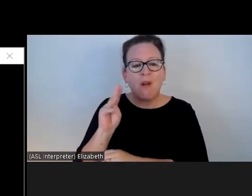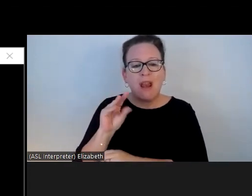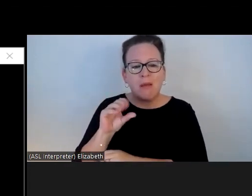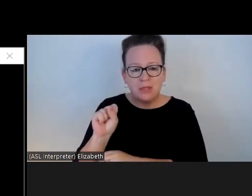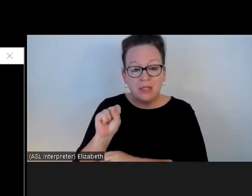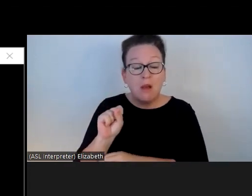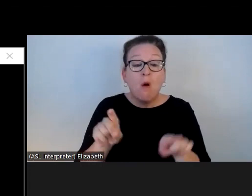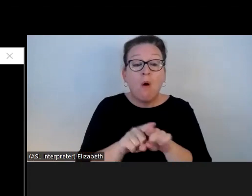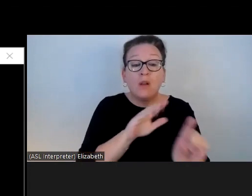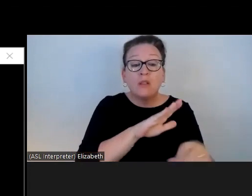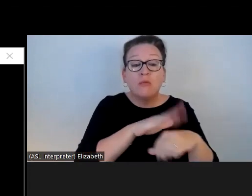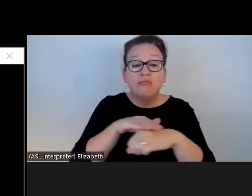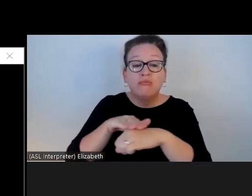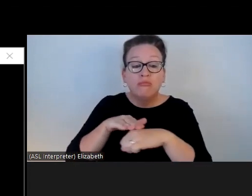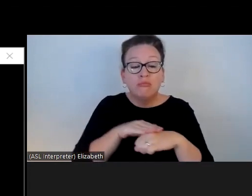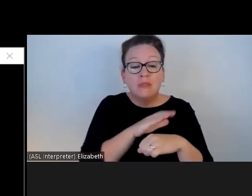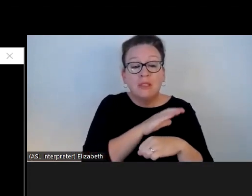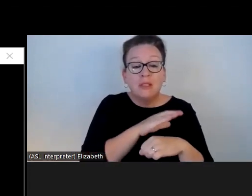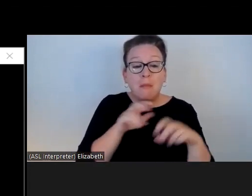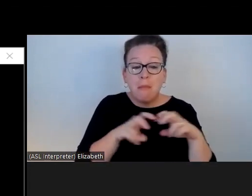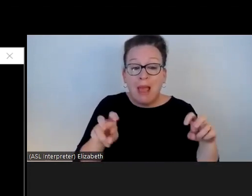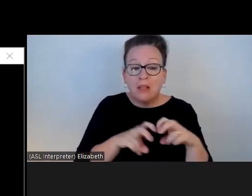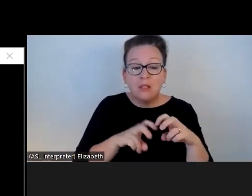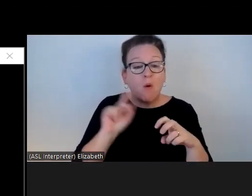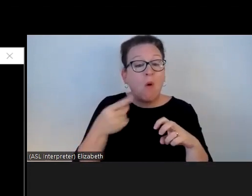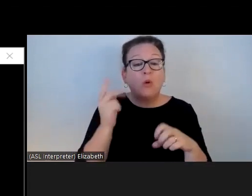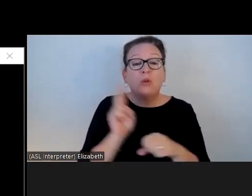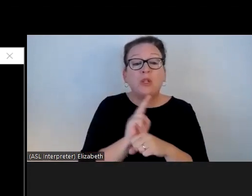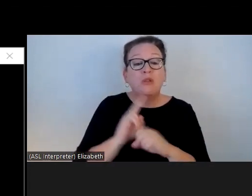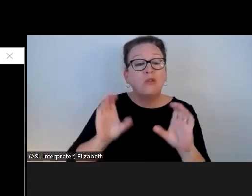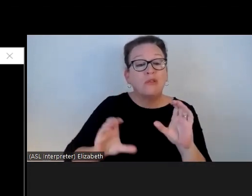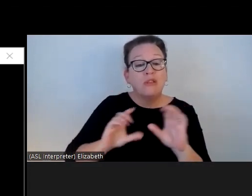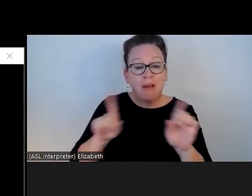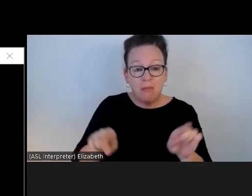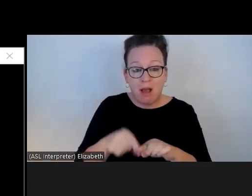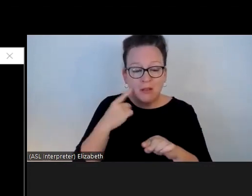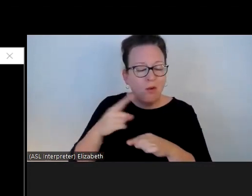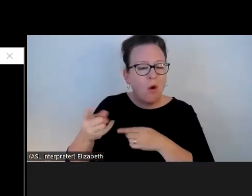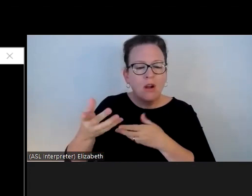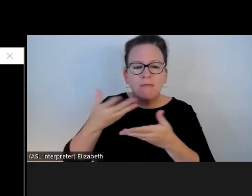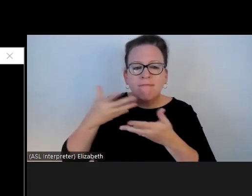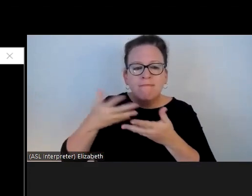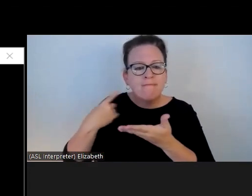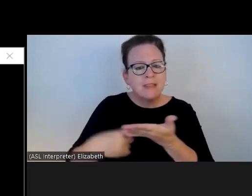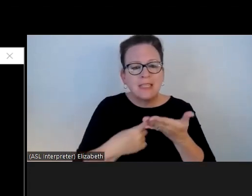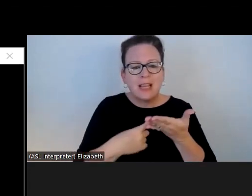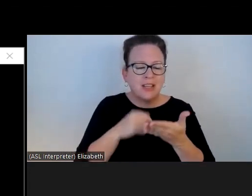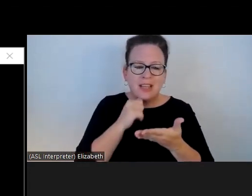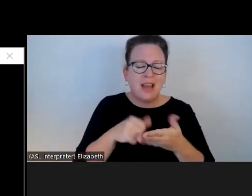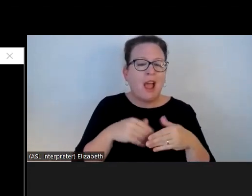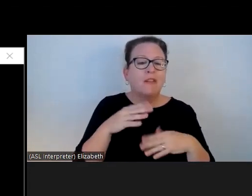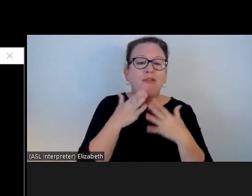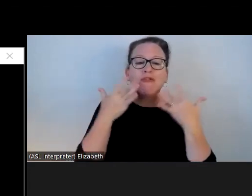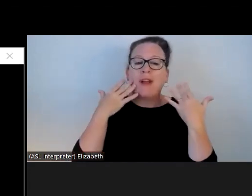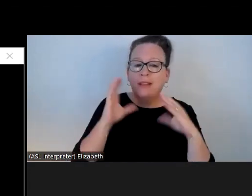use the chat function for meeting logistics and for no other communication, in accordance with open meeting law. We are also asking that all council